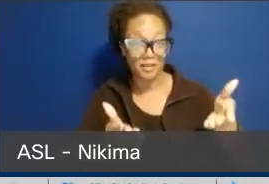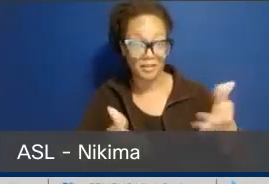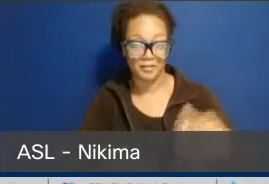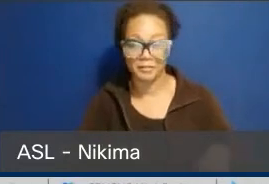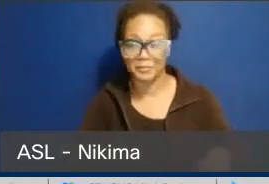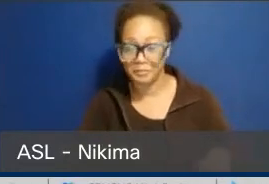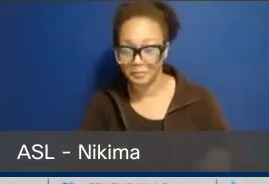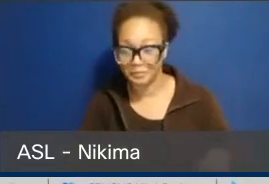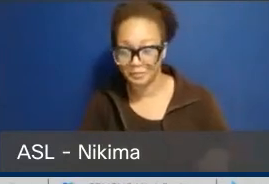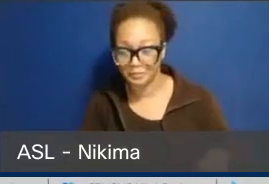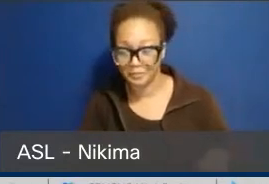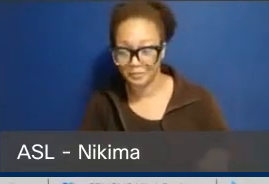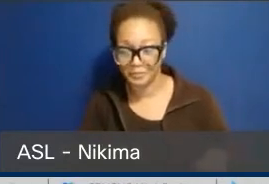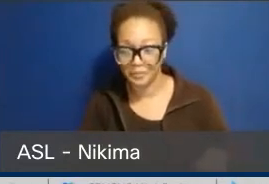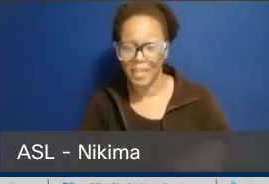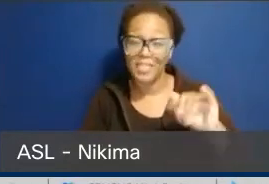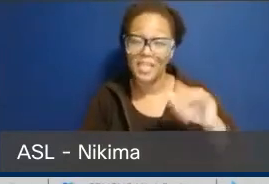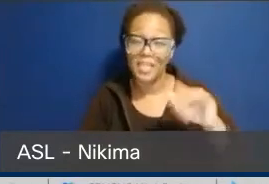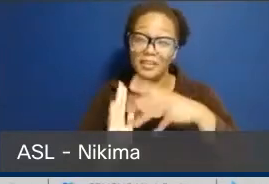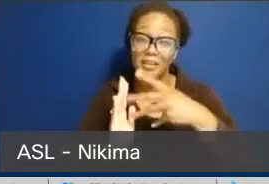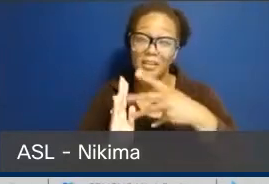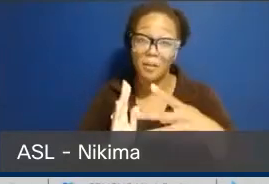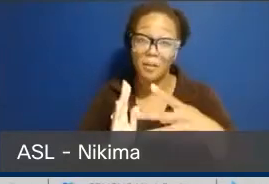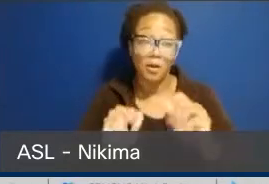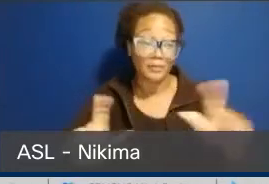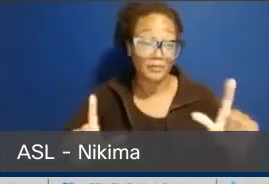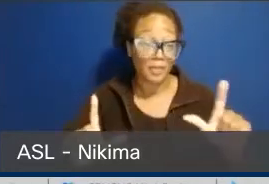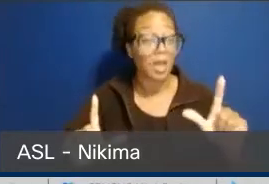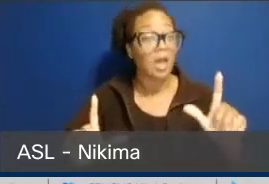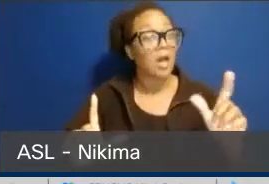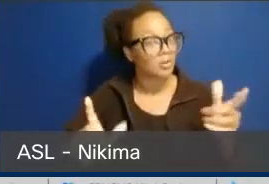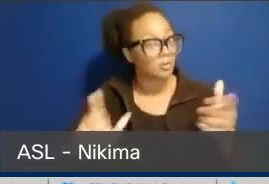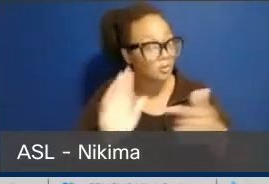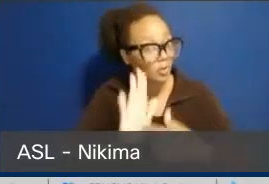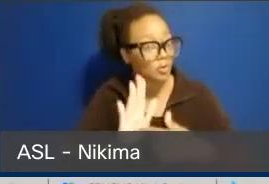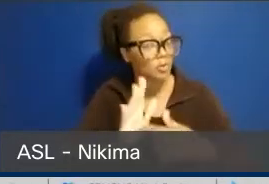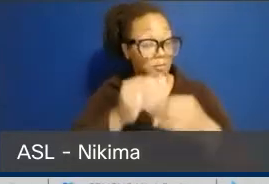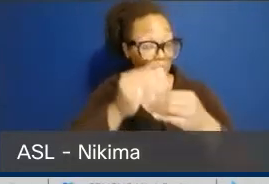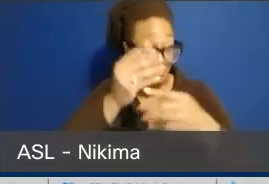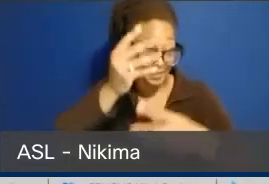And the table provides you with quite a bit of information.